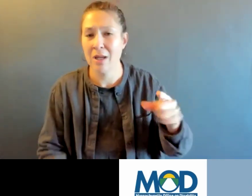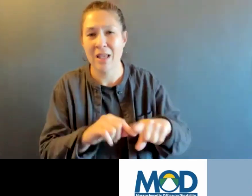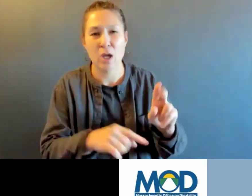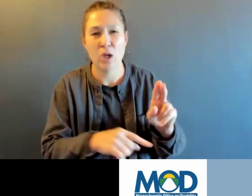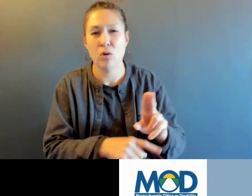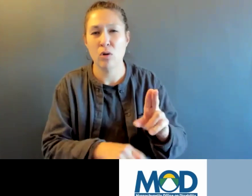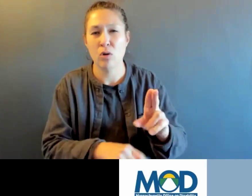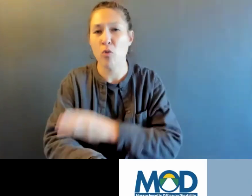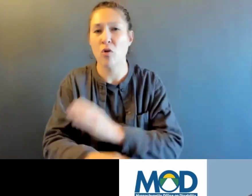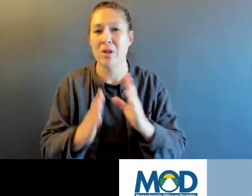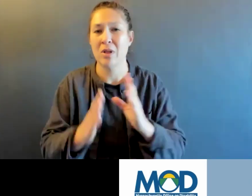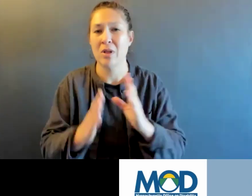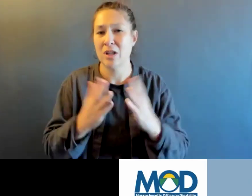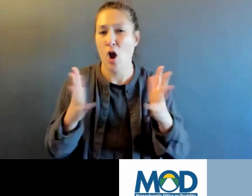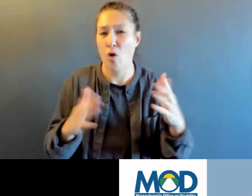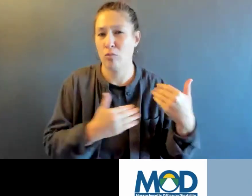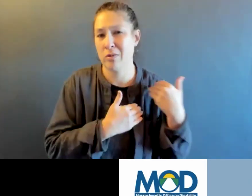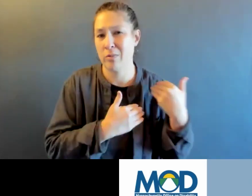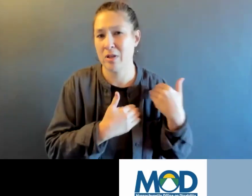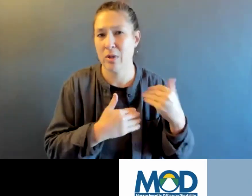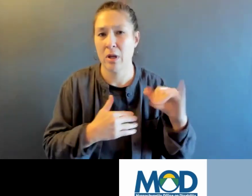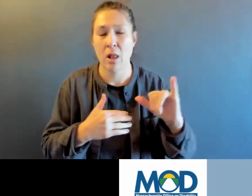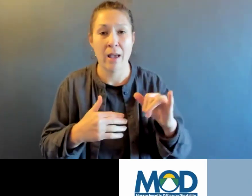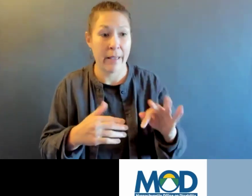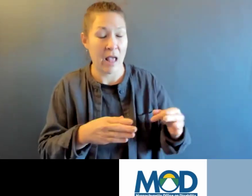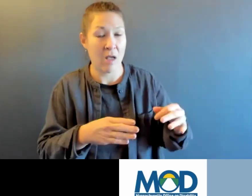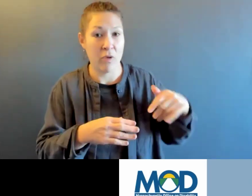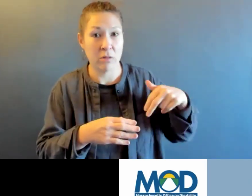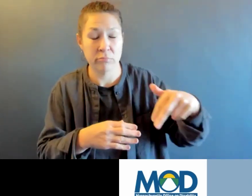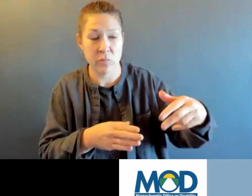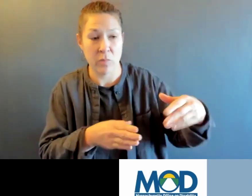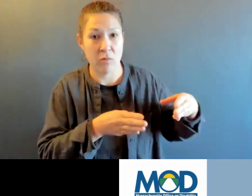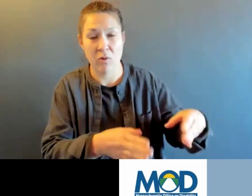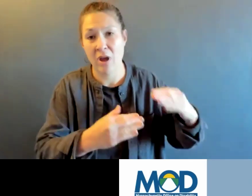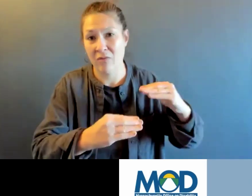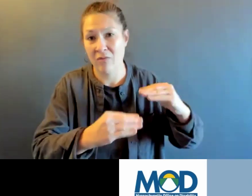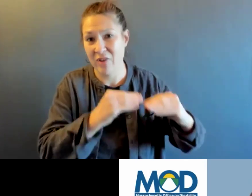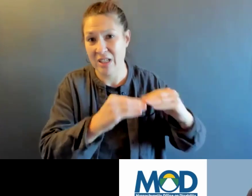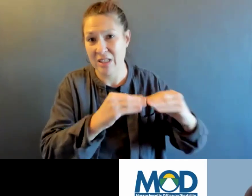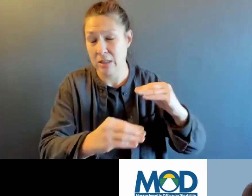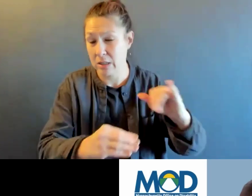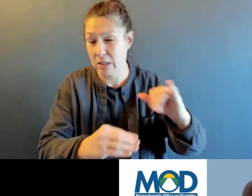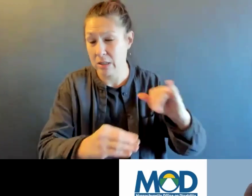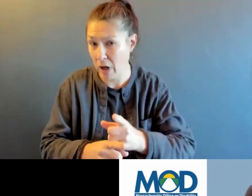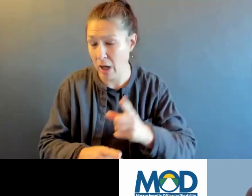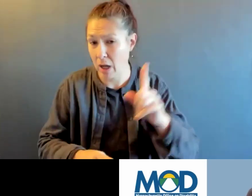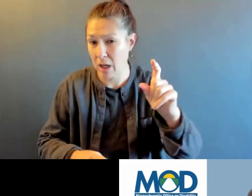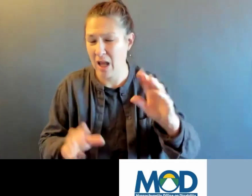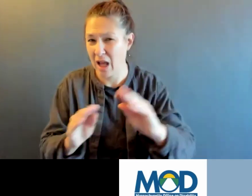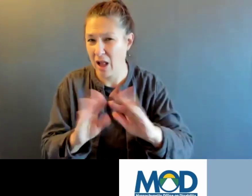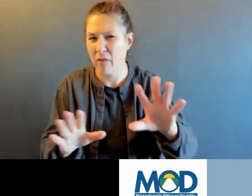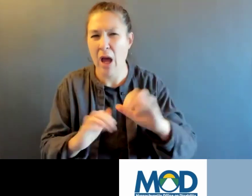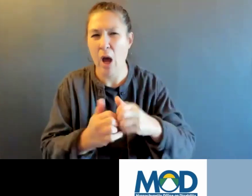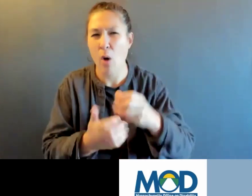improvements that the city is responsible for, like fixing a sidewalk. is that true? And can you clarify this for